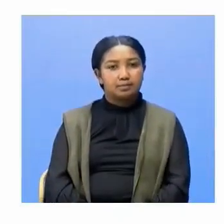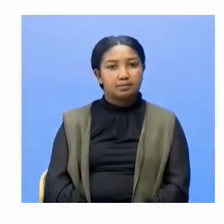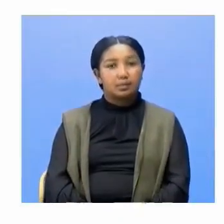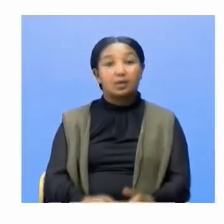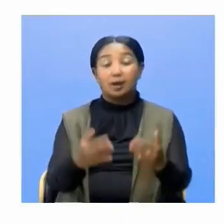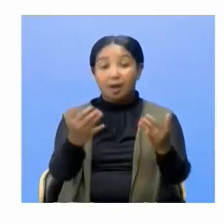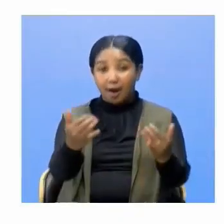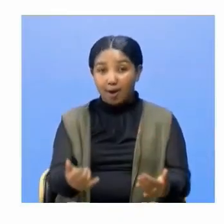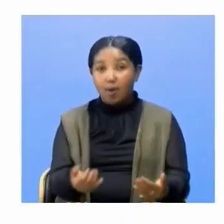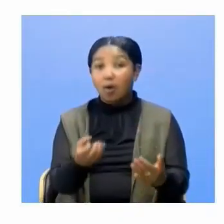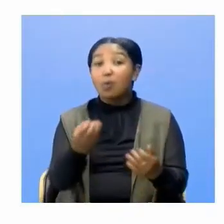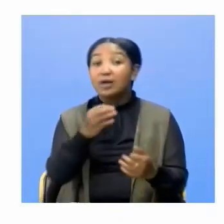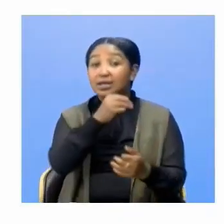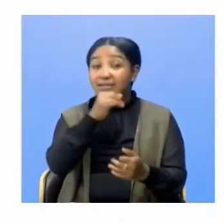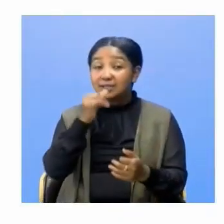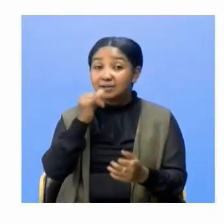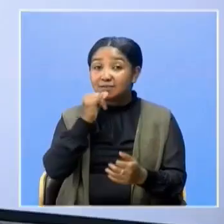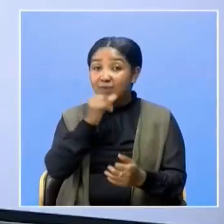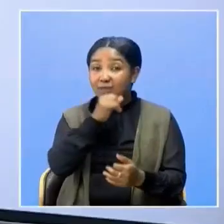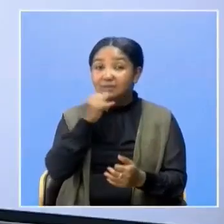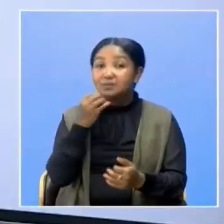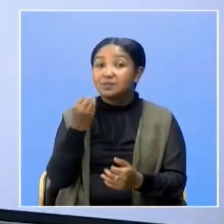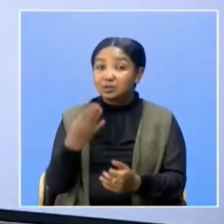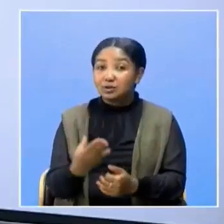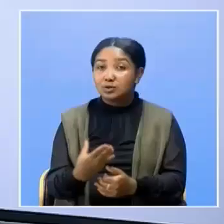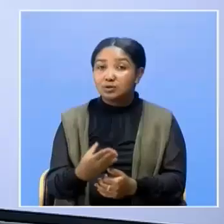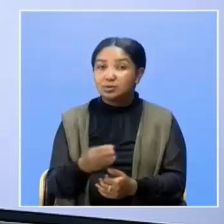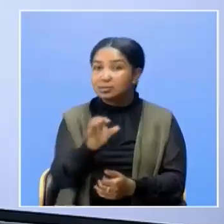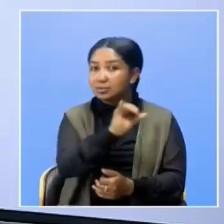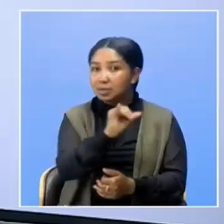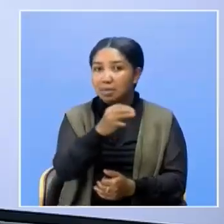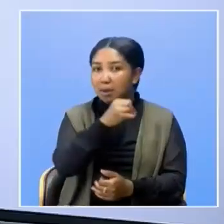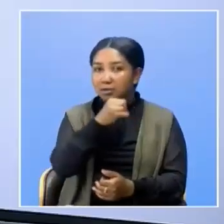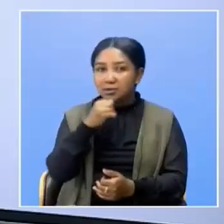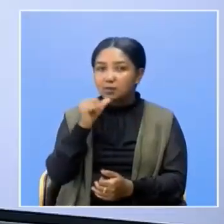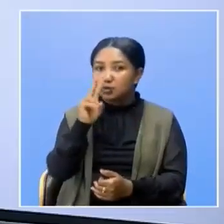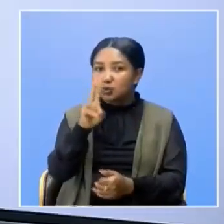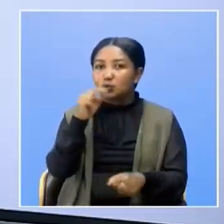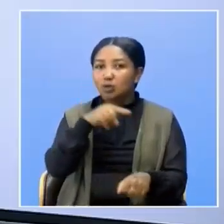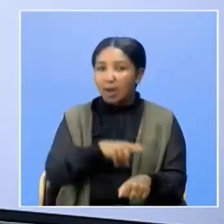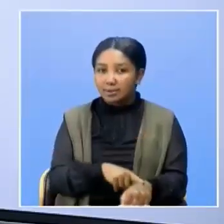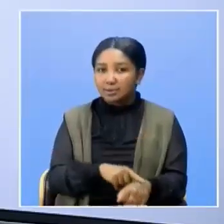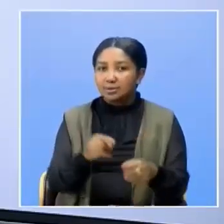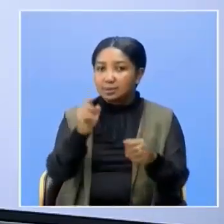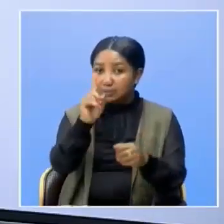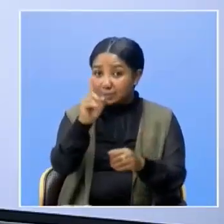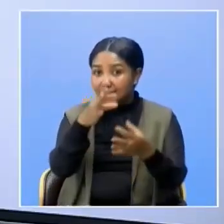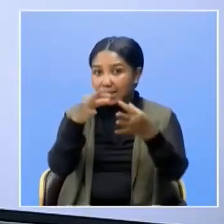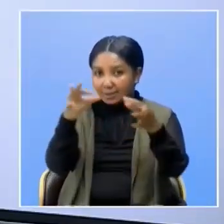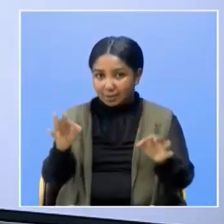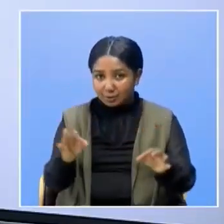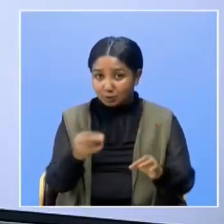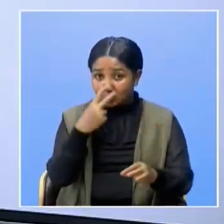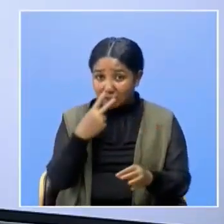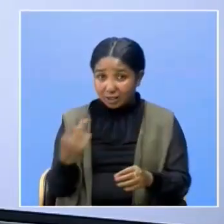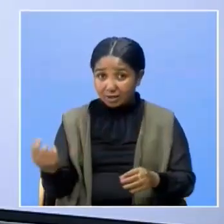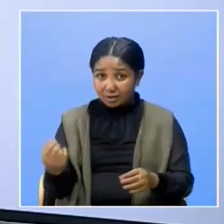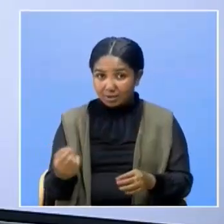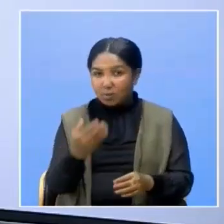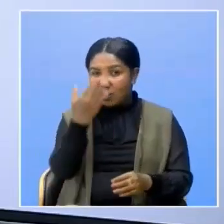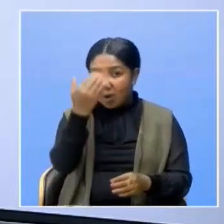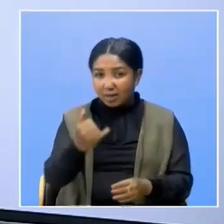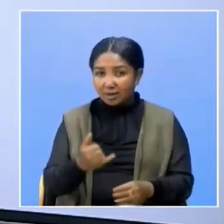Now, how many adjectives do I use? Yes, the same adjective, but 2 times in a single sentence. You see that?